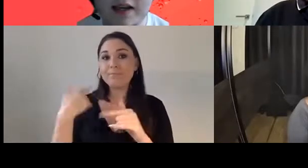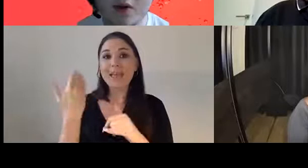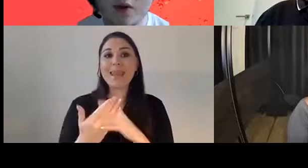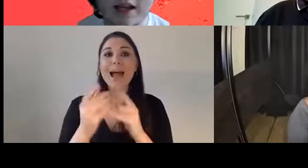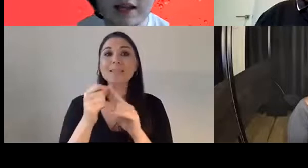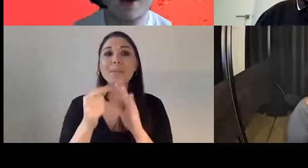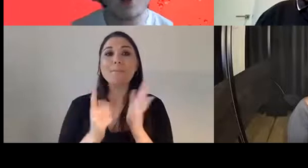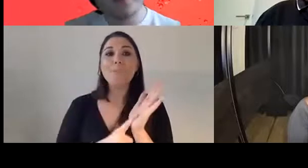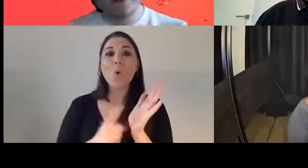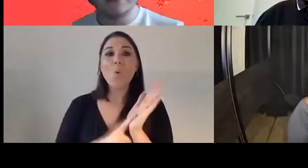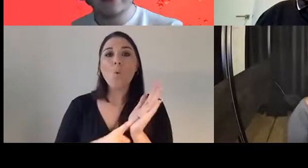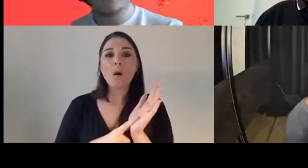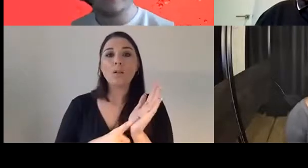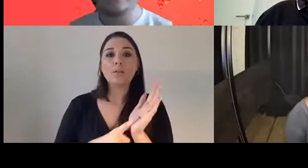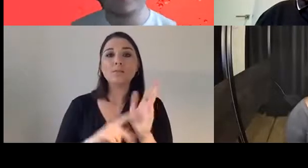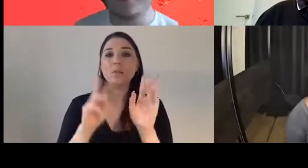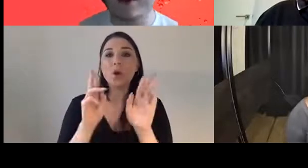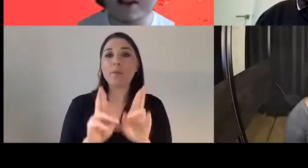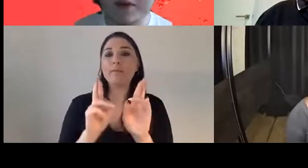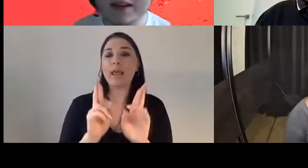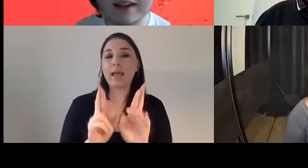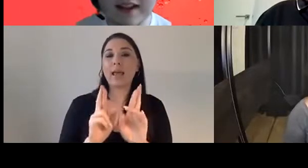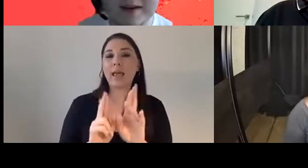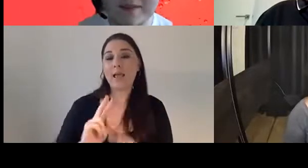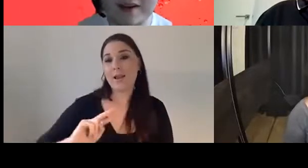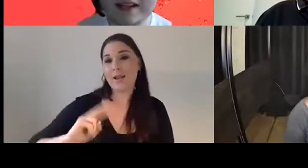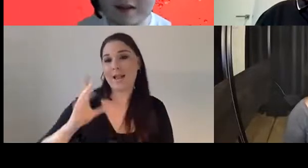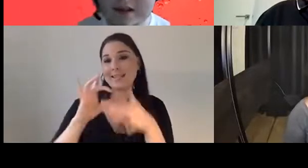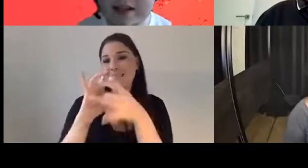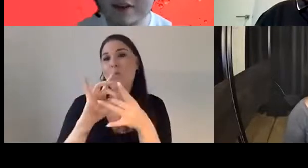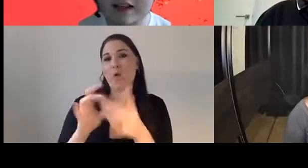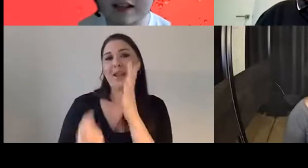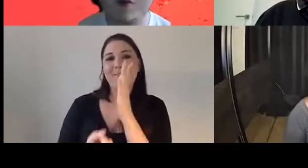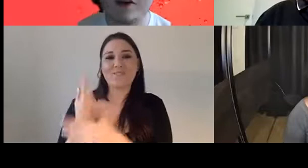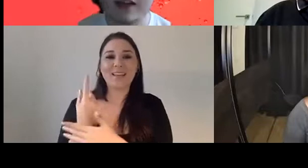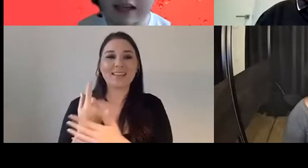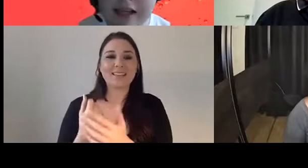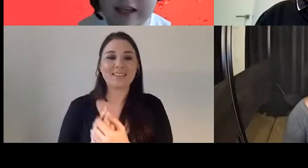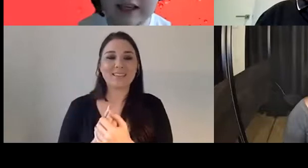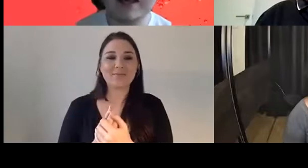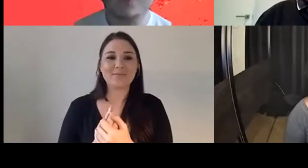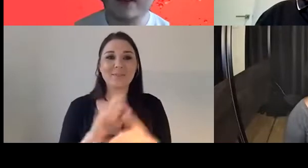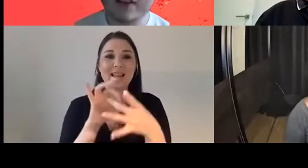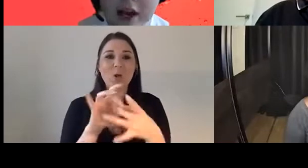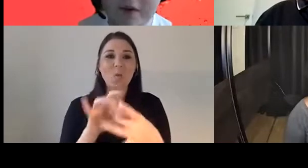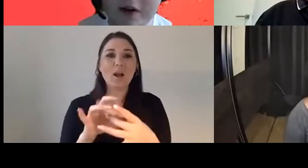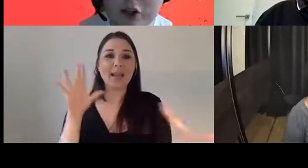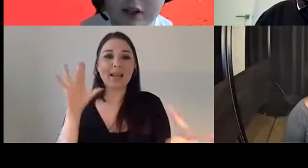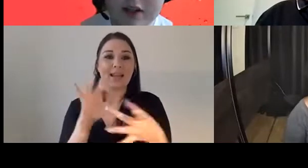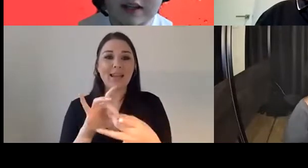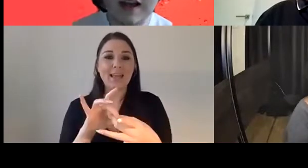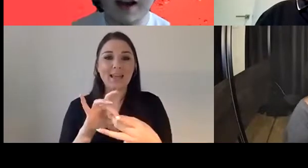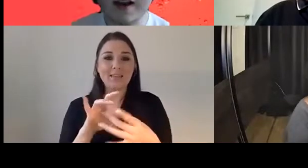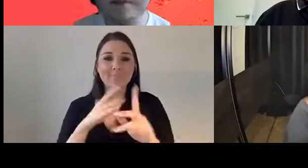sort of making our way, hopefully, into our next networking event. There is a networking link within the chat